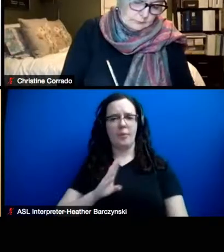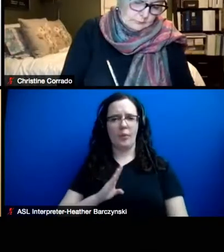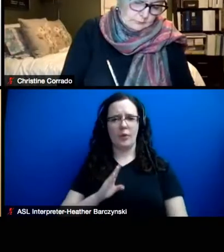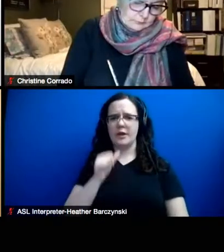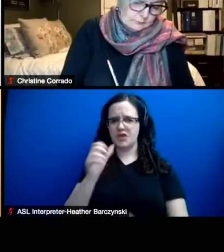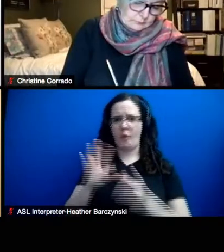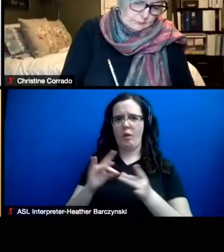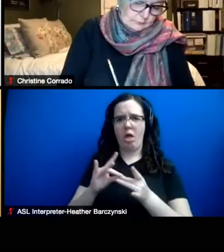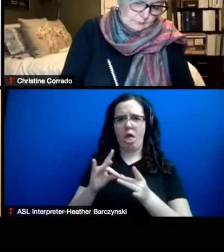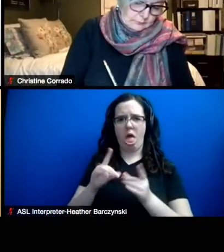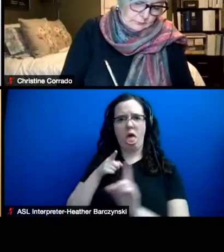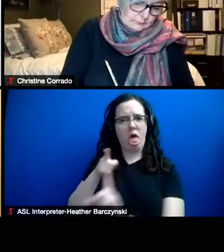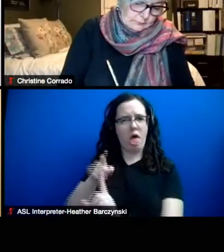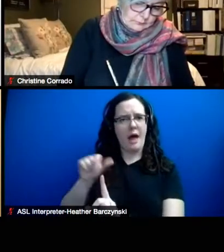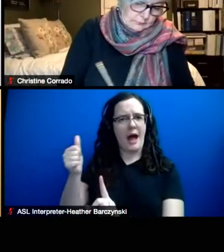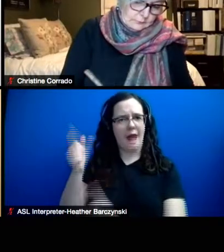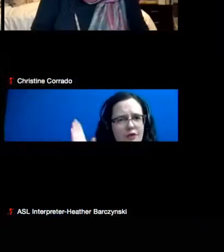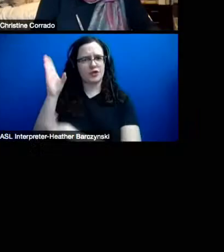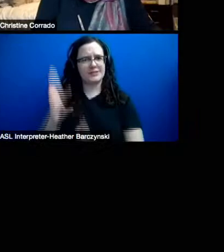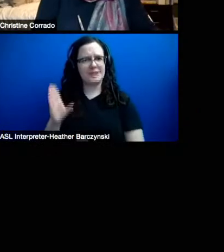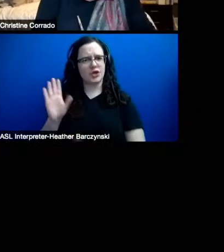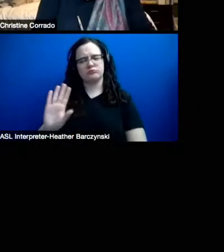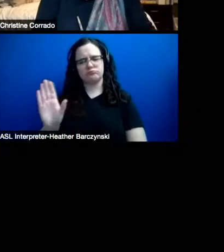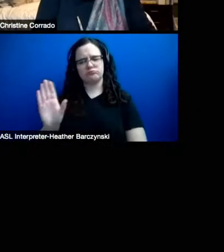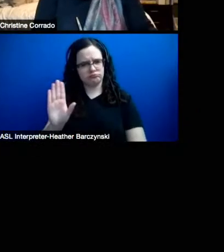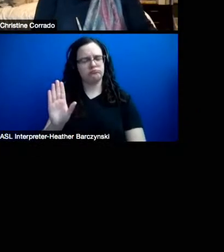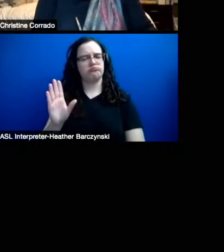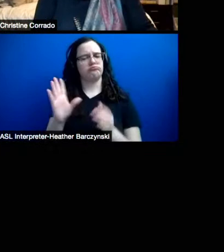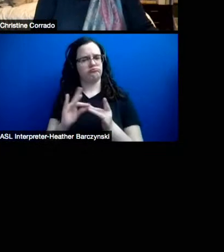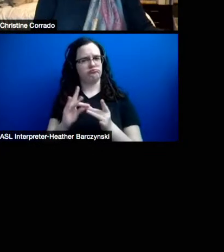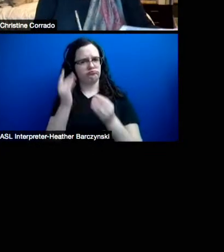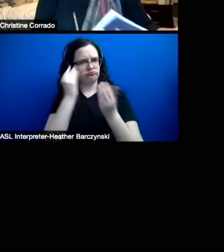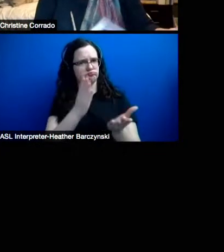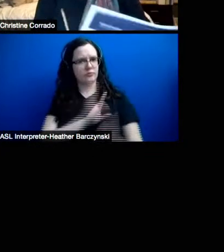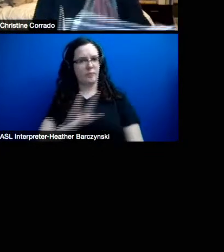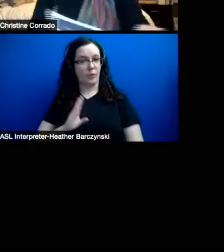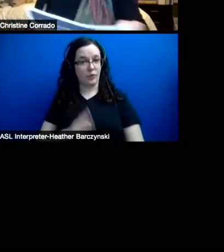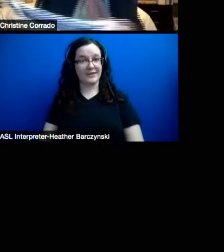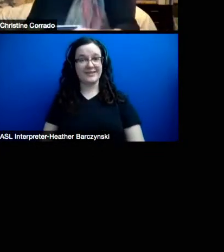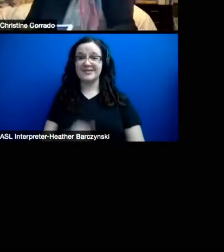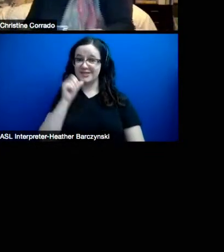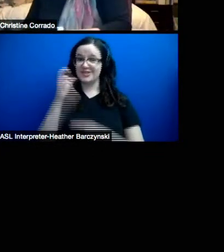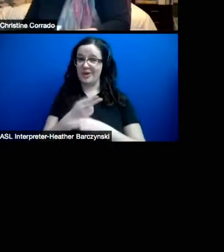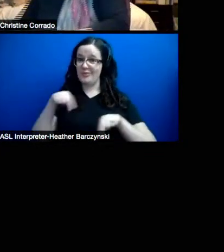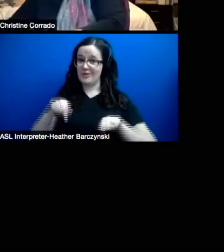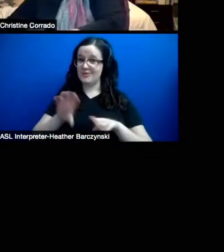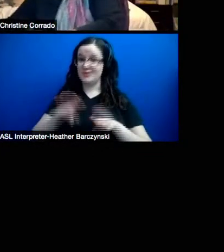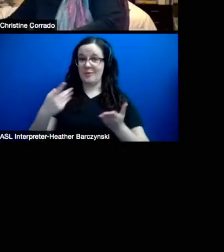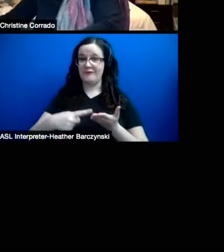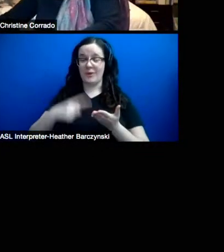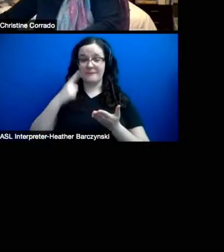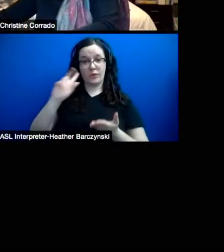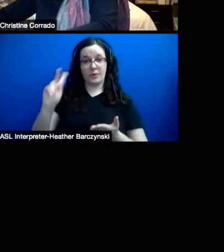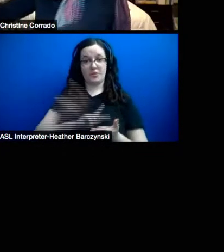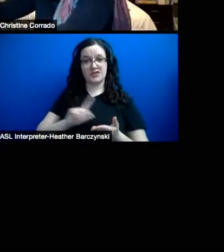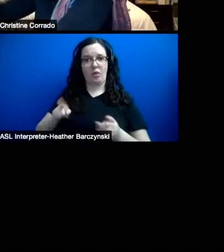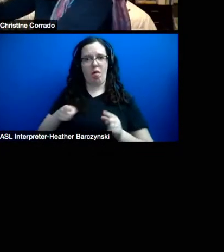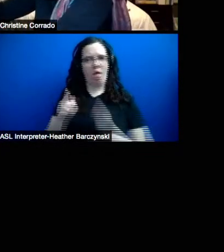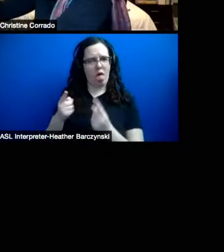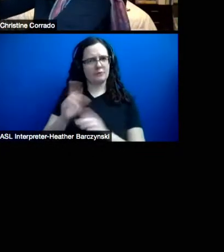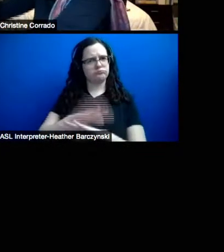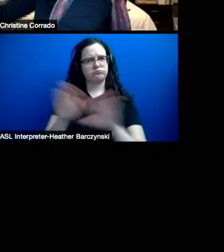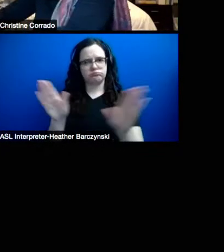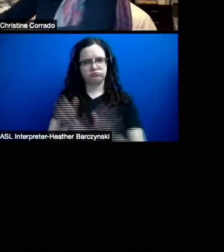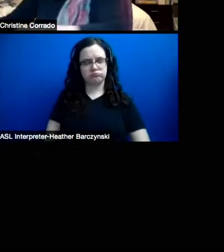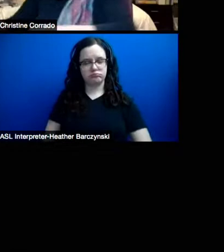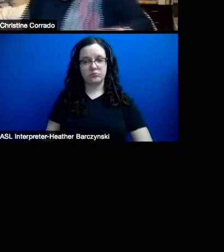Please do not use the open forum to make personal attacks of any kind. Our goal here tonight and